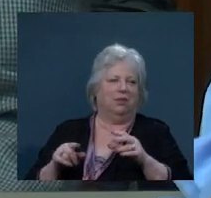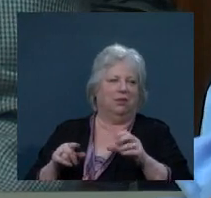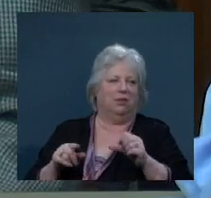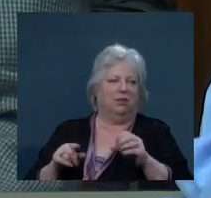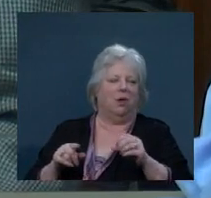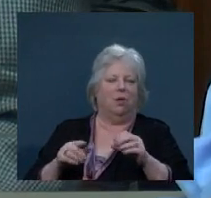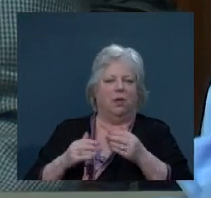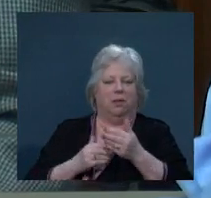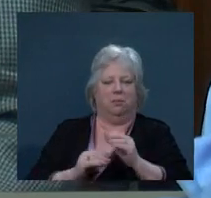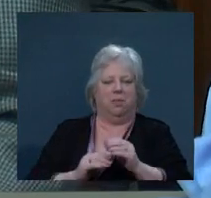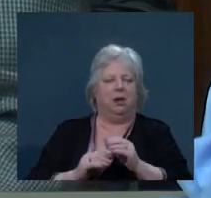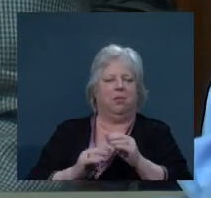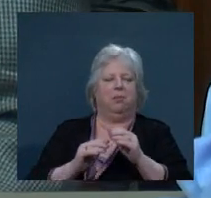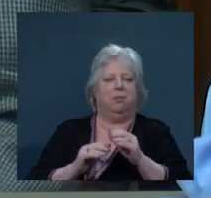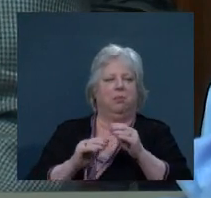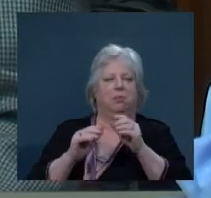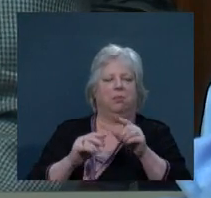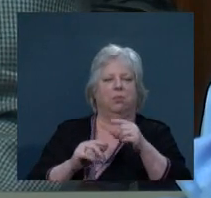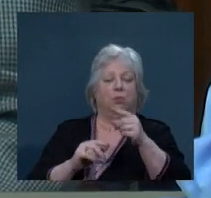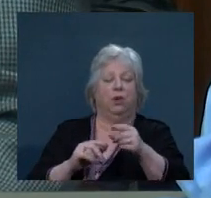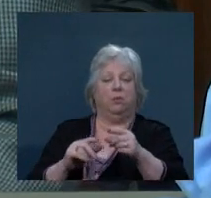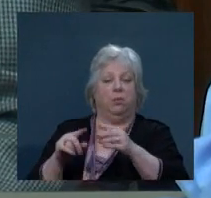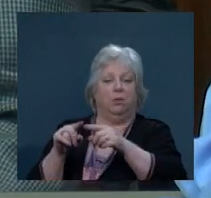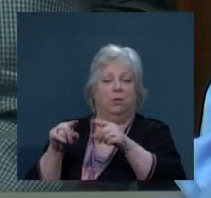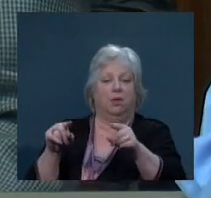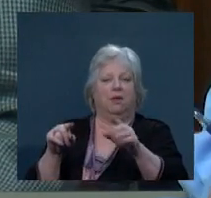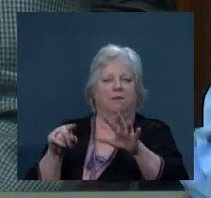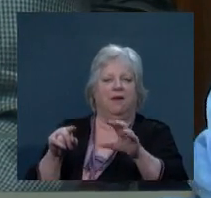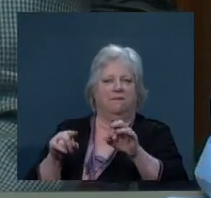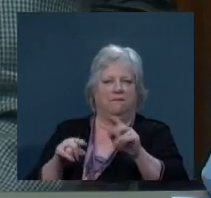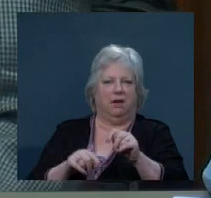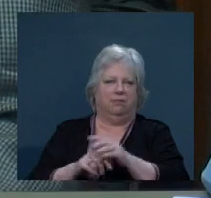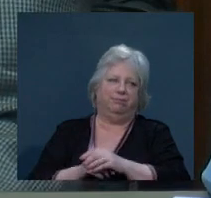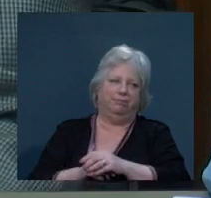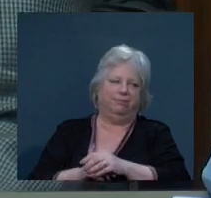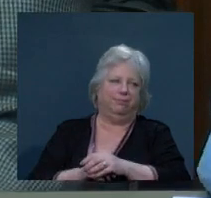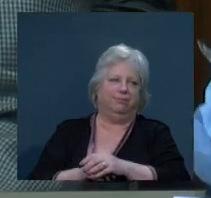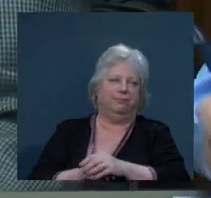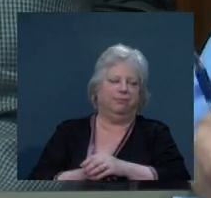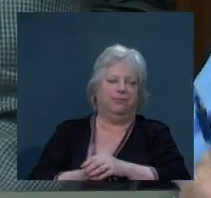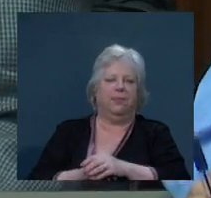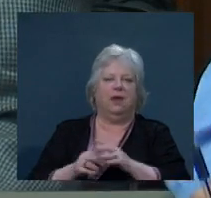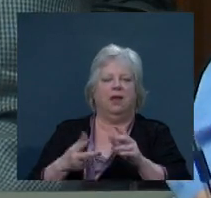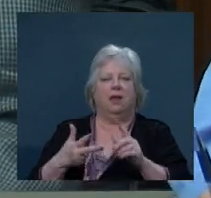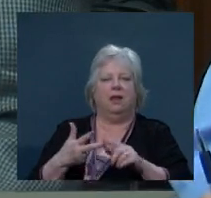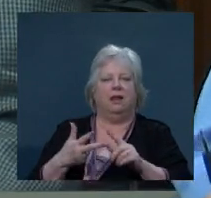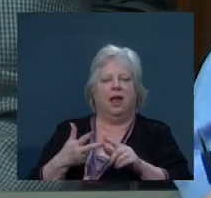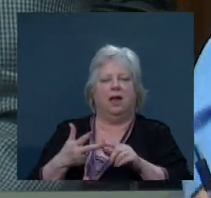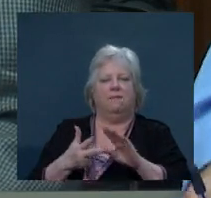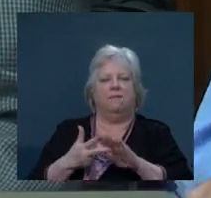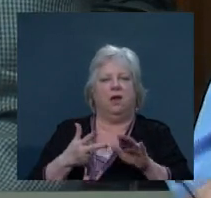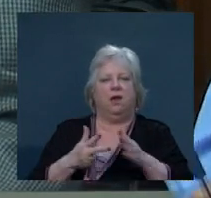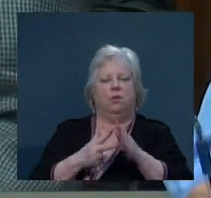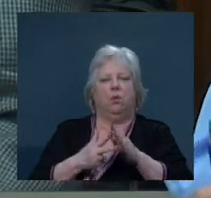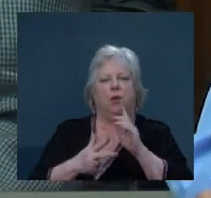the minimum principal structure setback from this property line is only 5 feet. The last variance is from